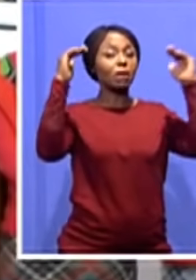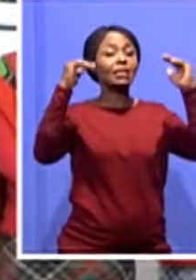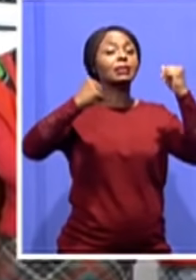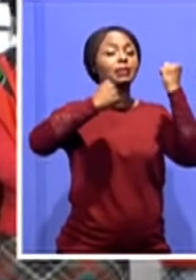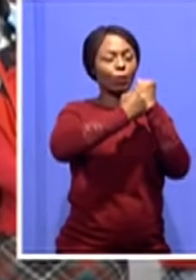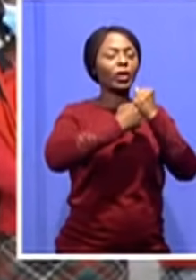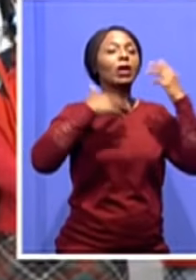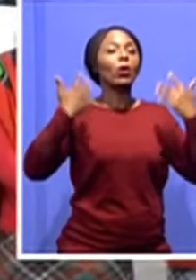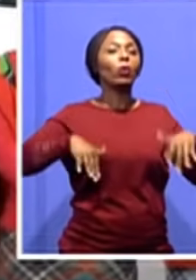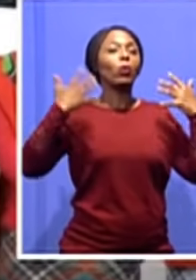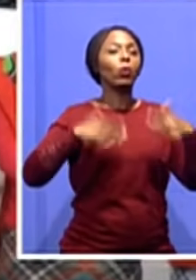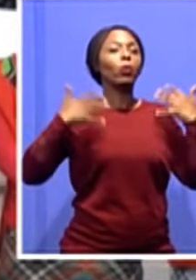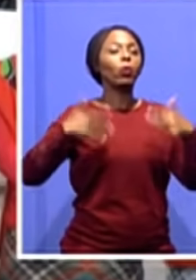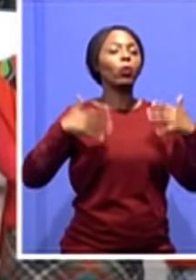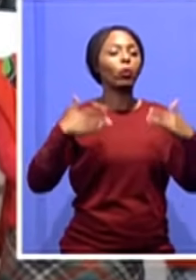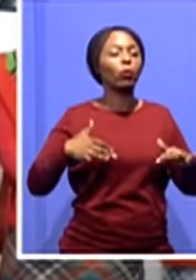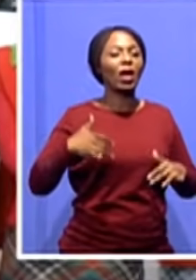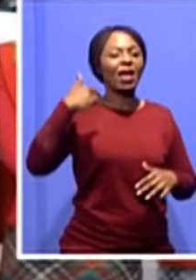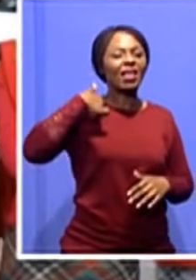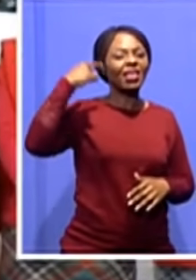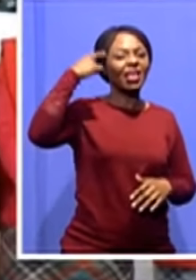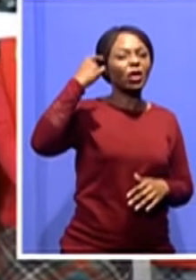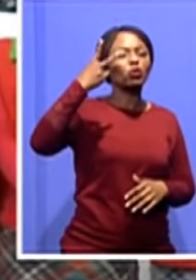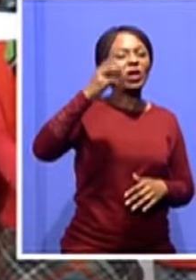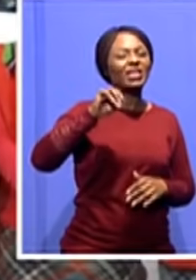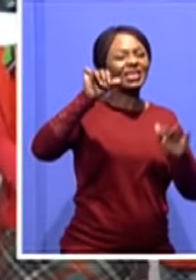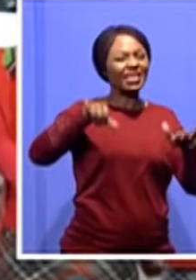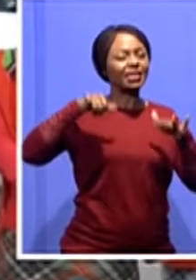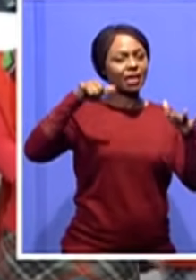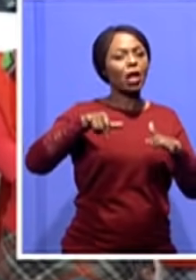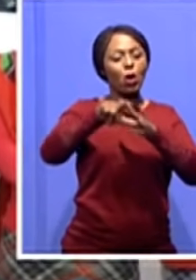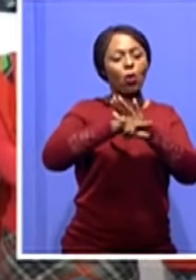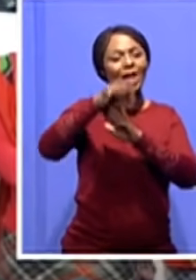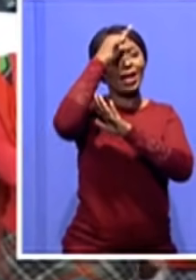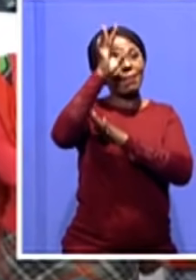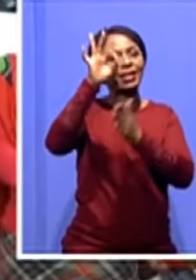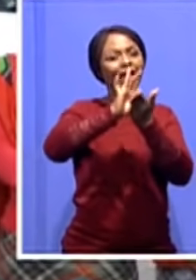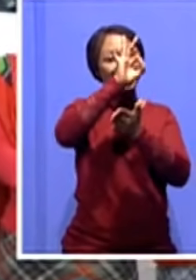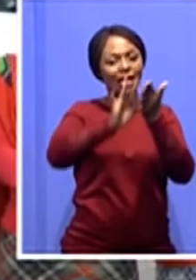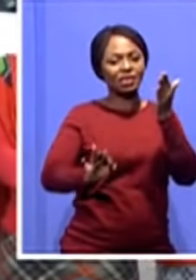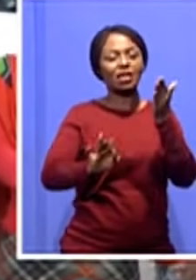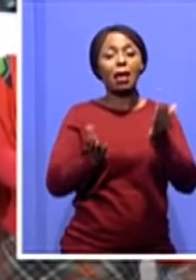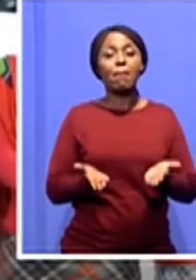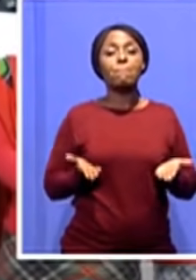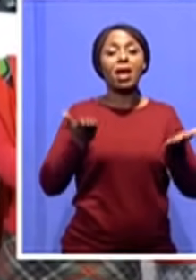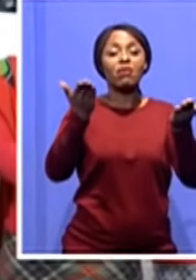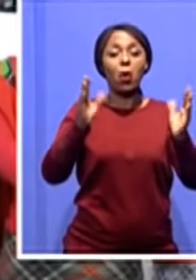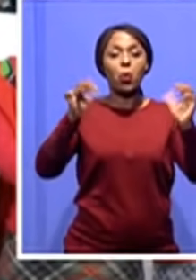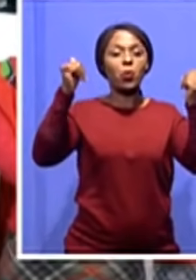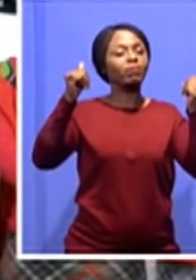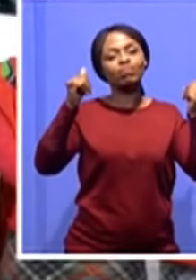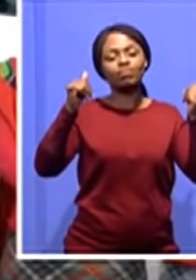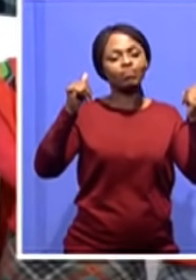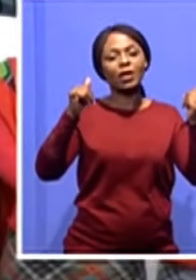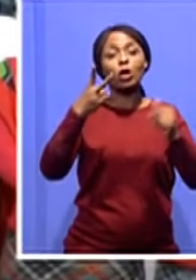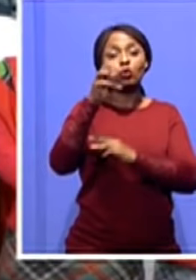But the 2016 local government elections, we didn't perform as well as we did. 2019, you saw that we had